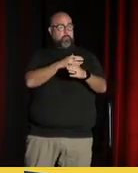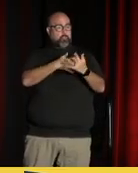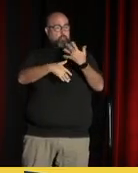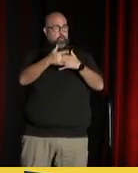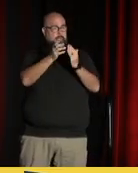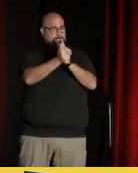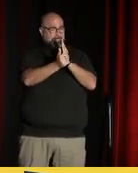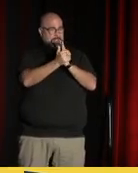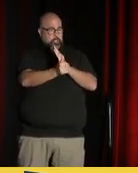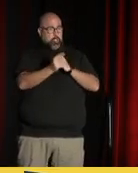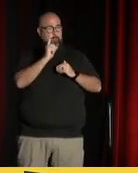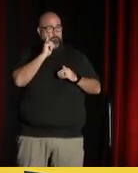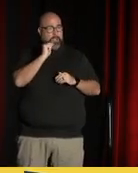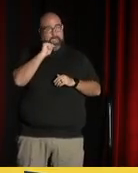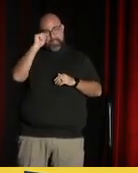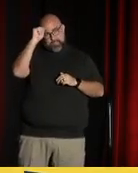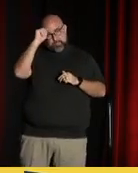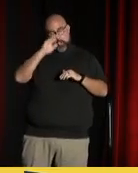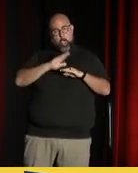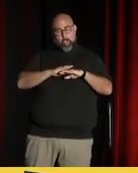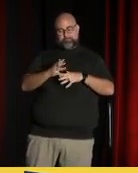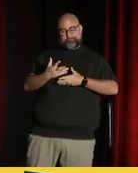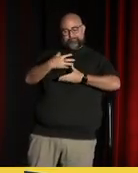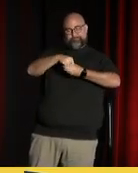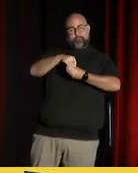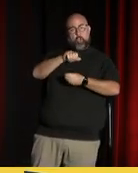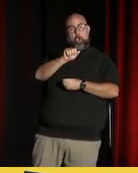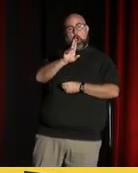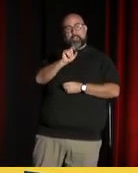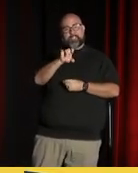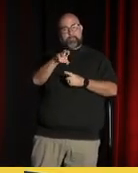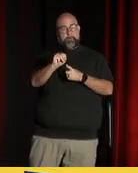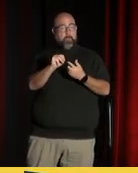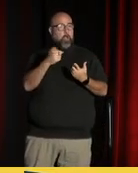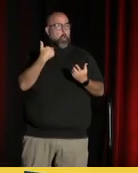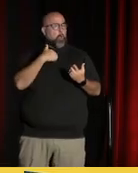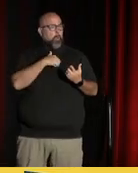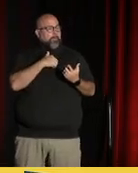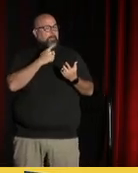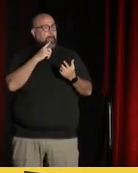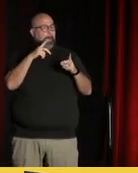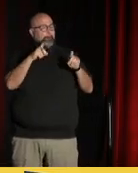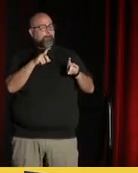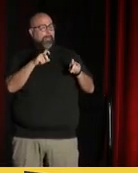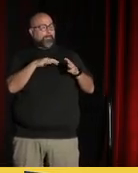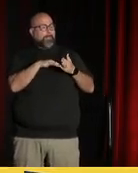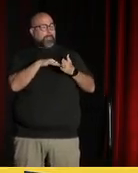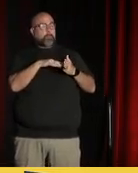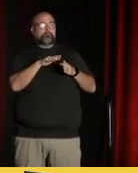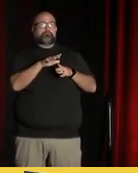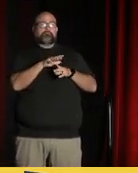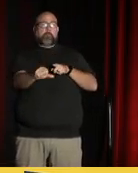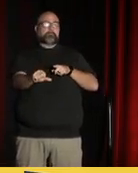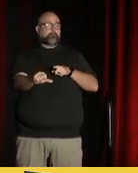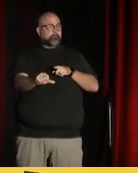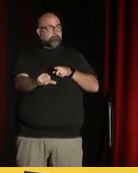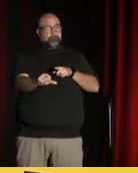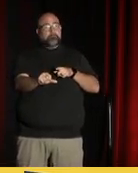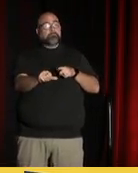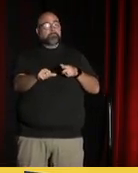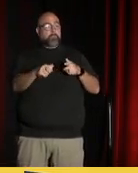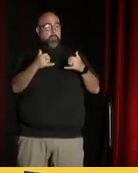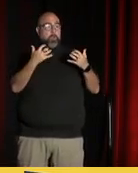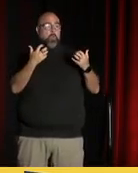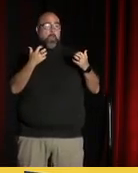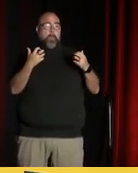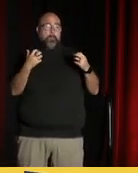of adolescents on the autism spectrum. We did a pilot study on this last summer, and it was absolutely awesome. We're looking for